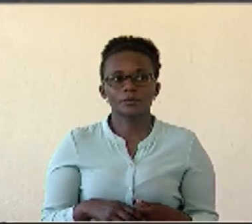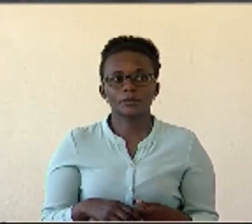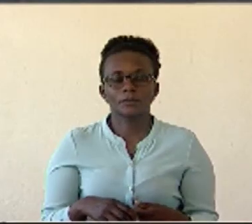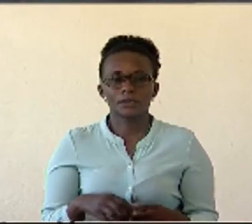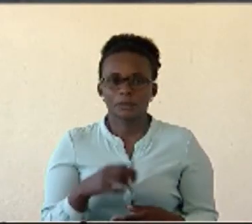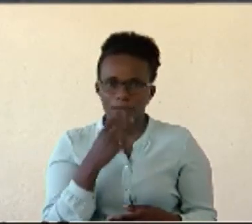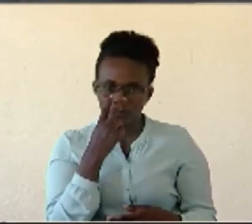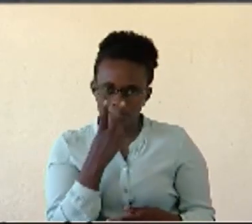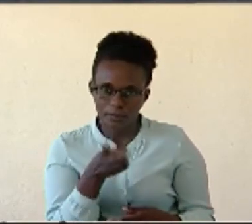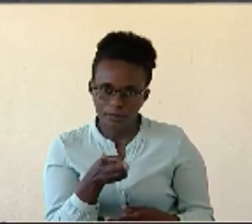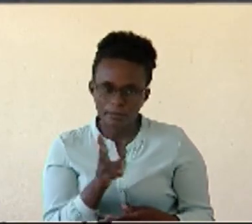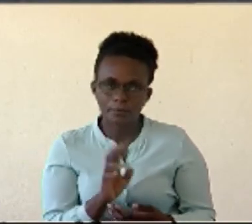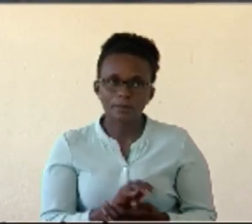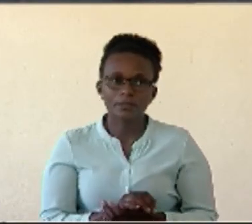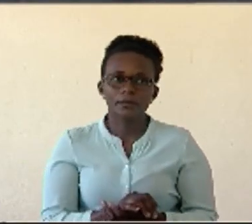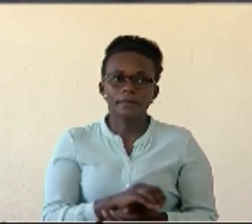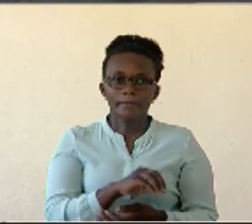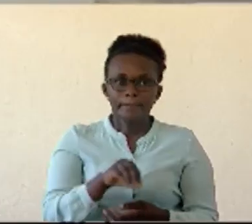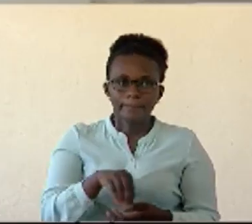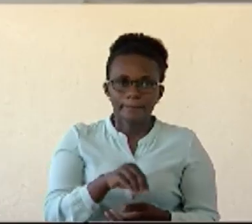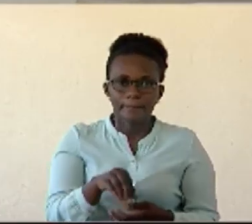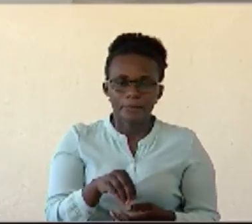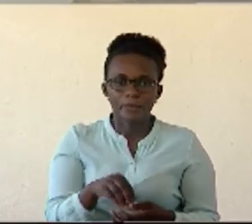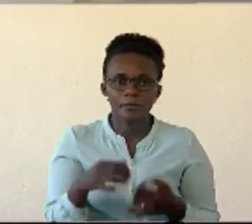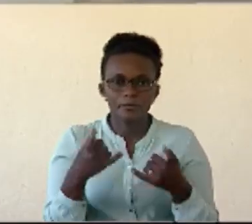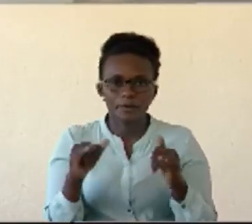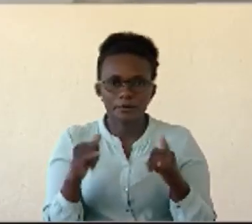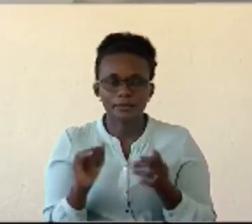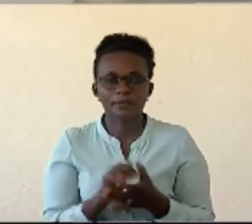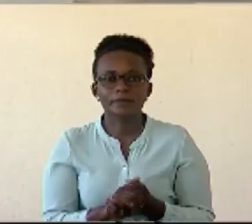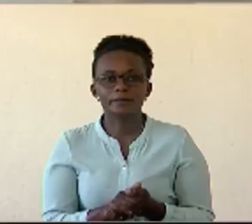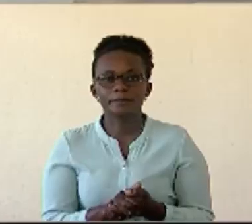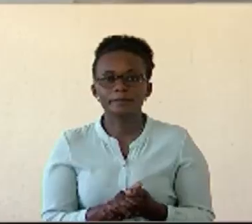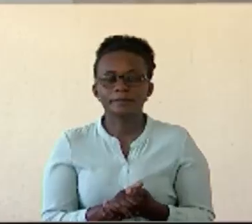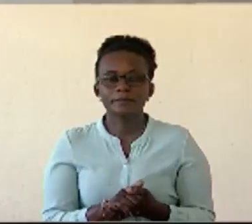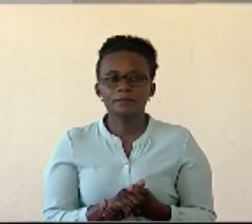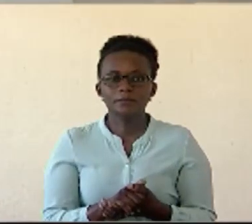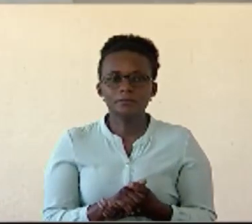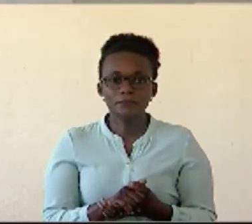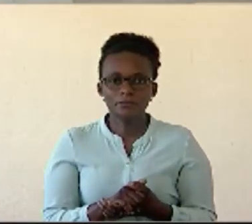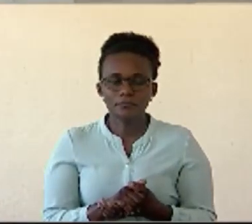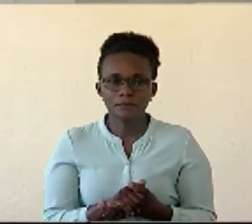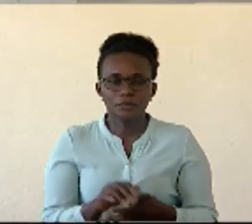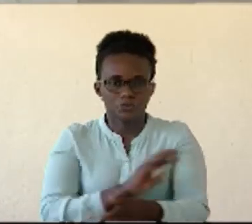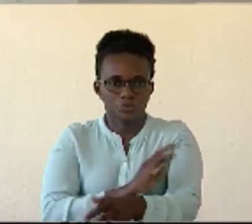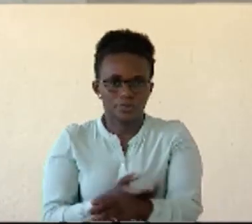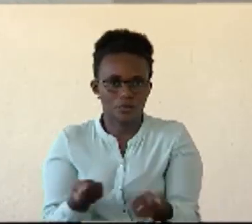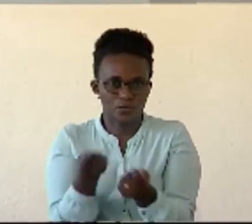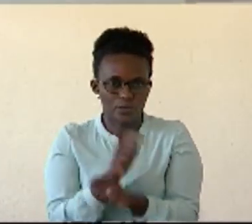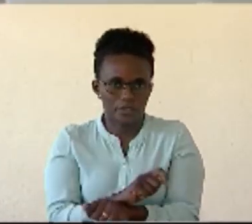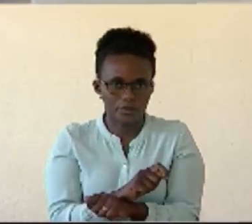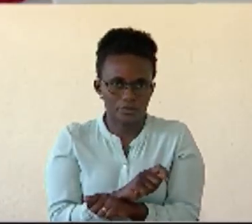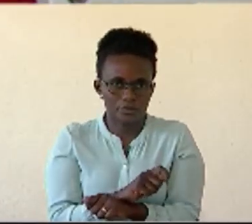of the now, what if I can change this one? zinc. If I put there